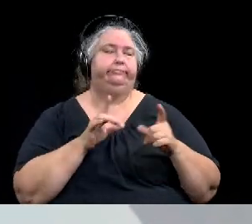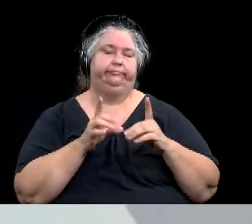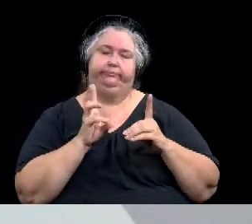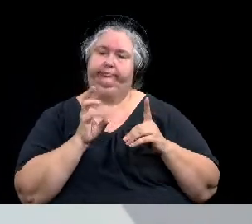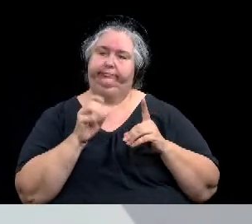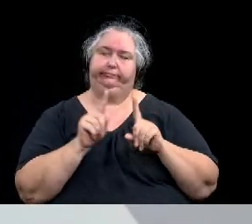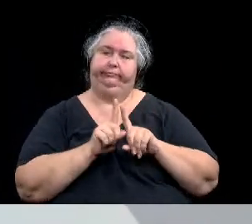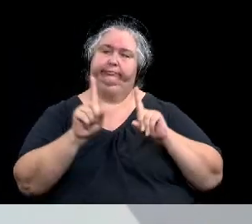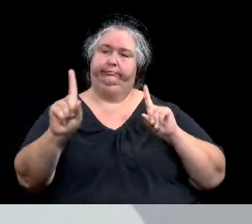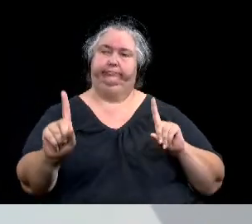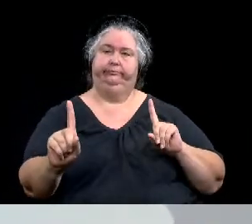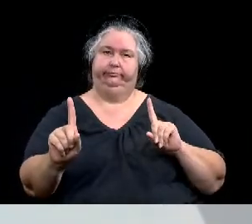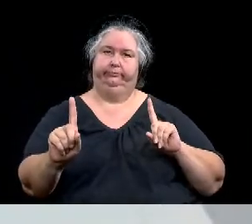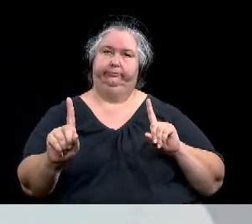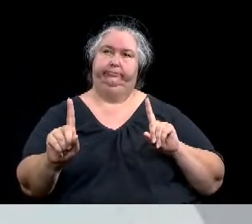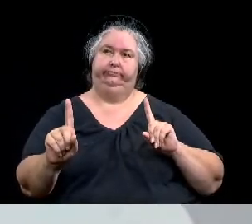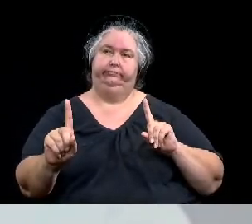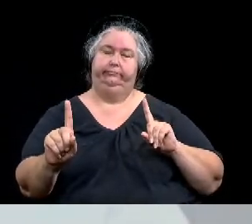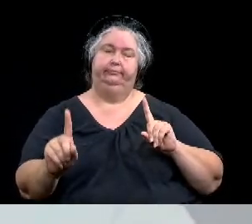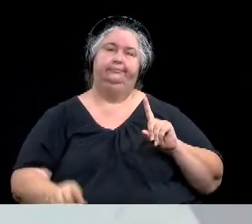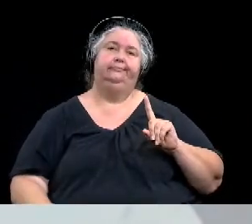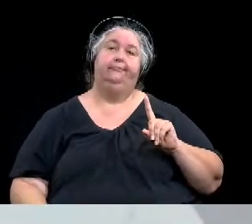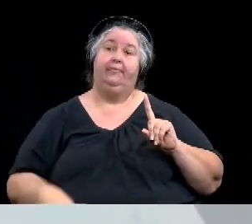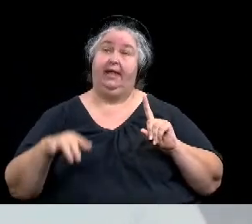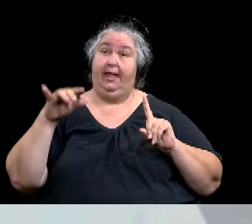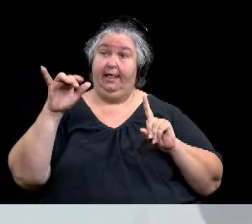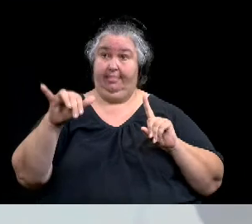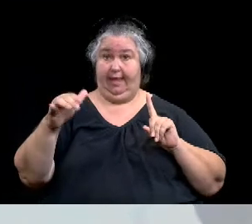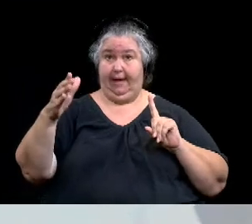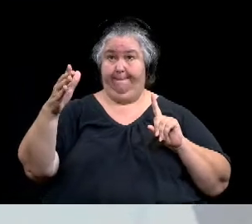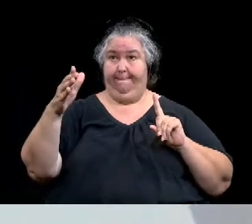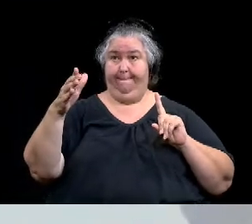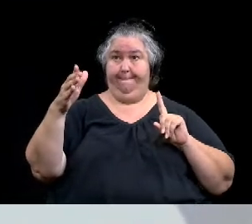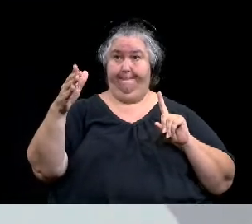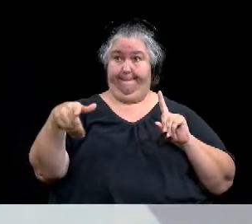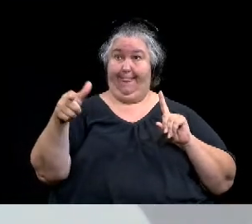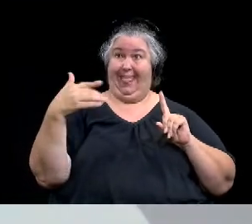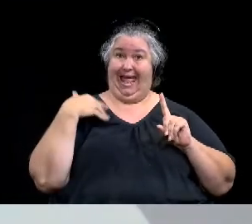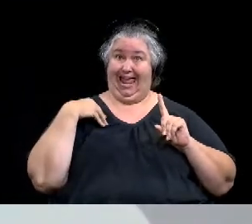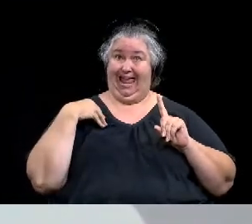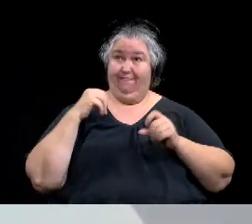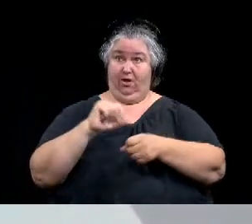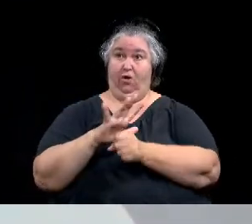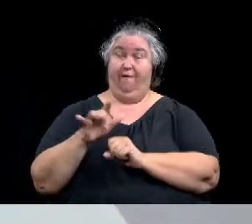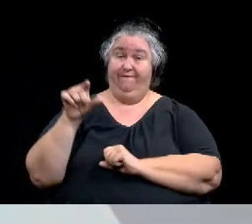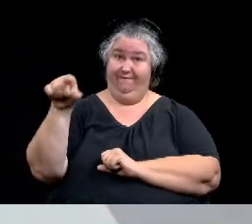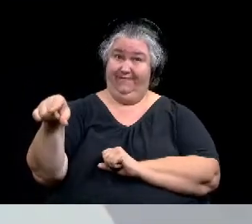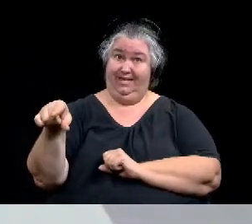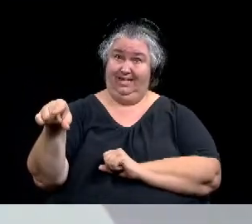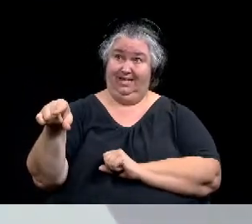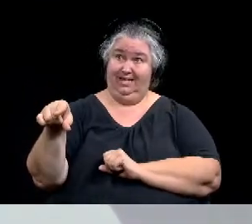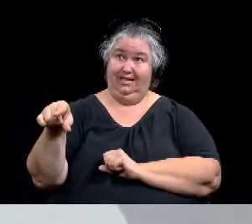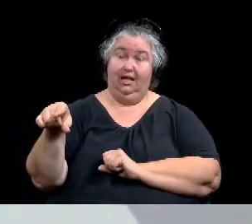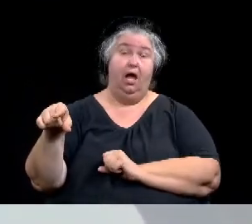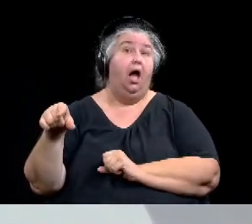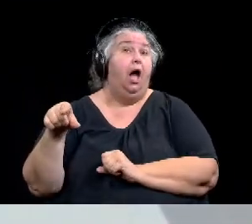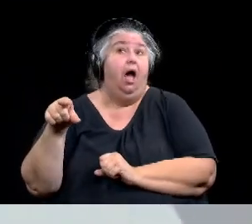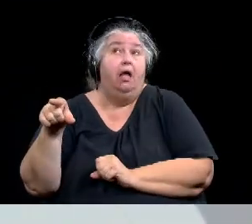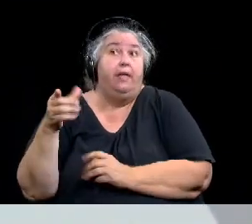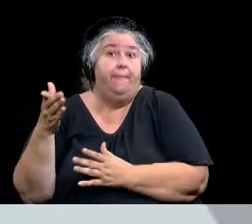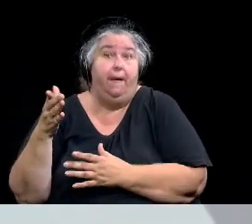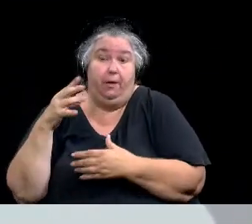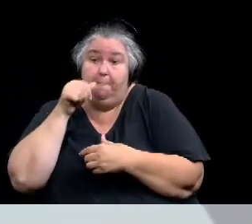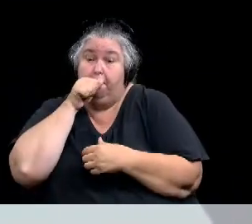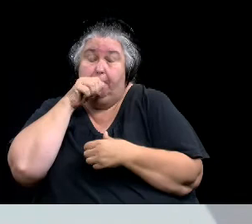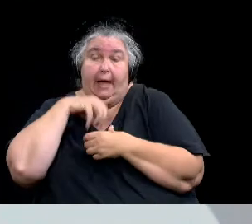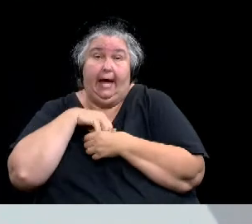from someone, and that person has the coronavirus, again, could be completely asymptomatic,